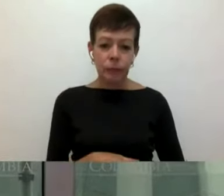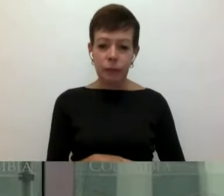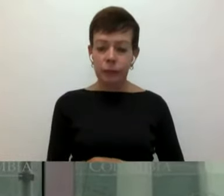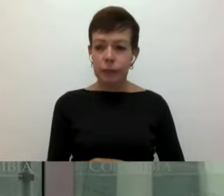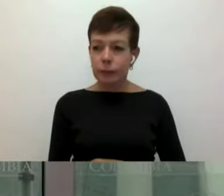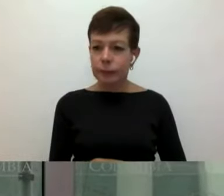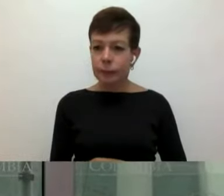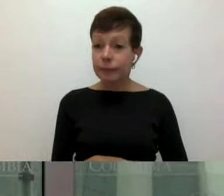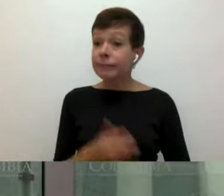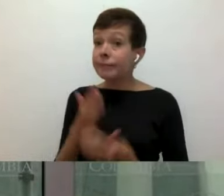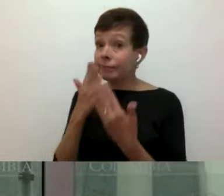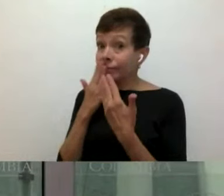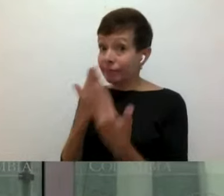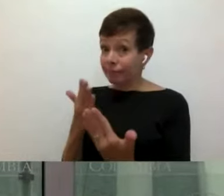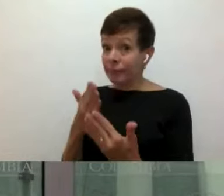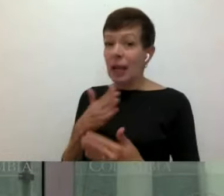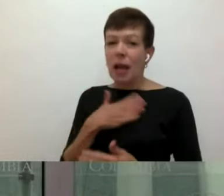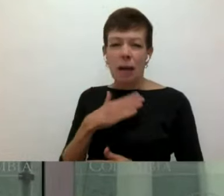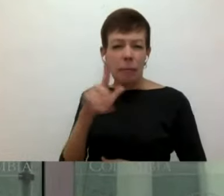CBC.